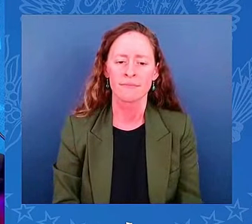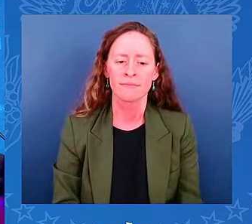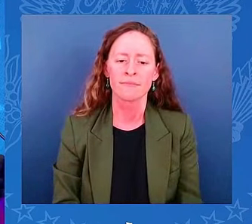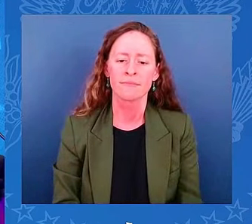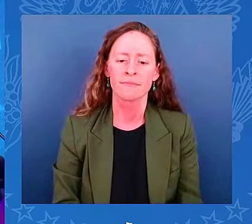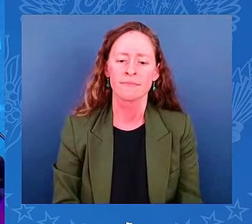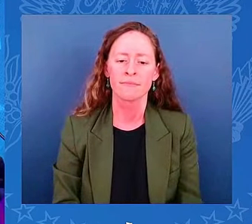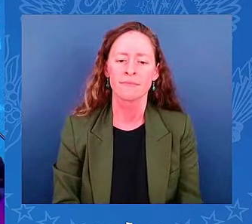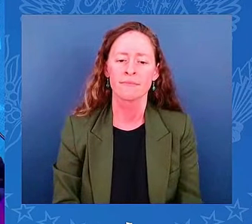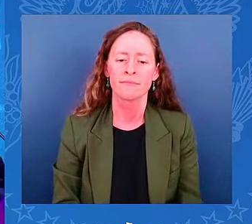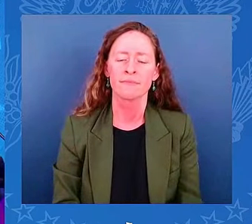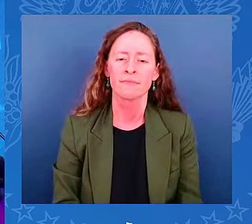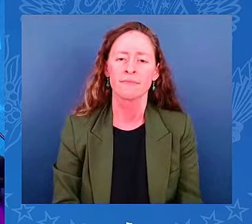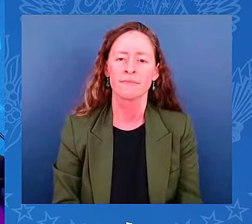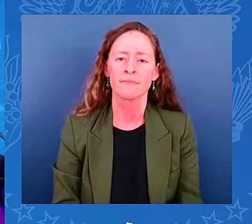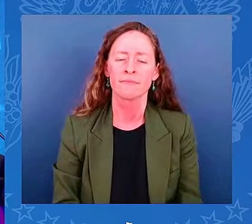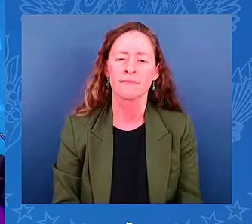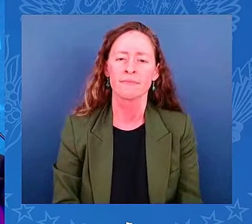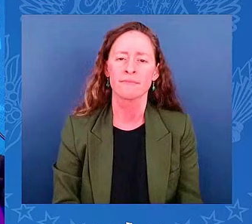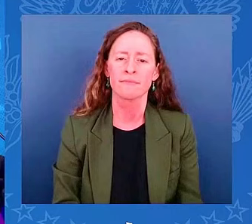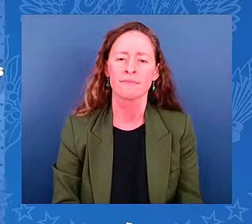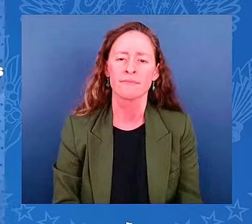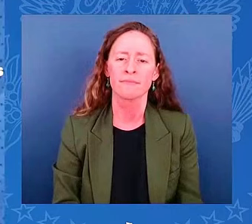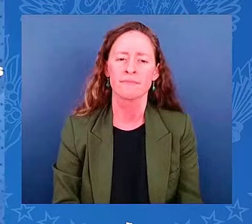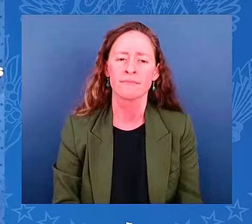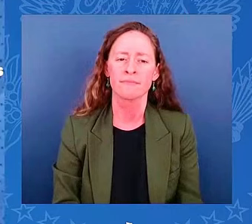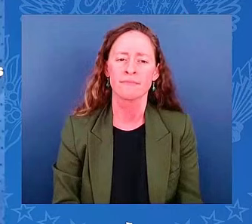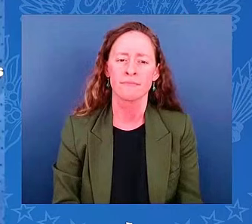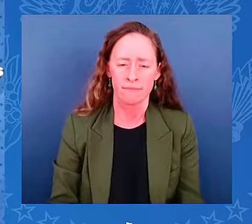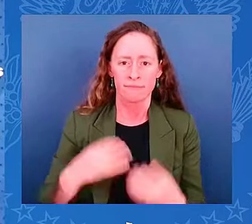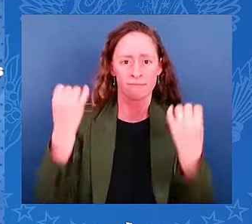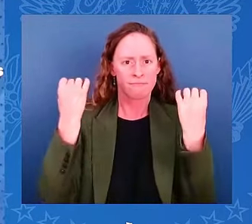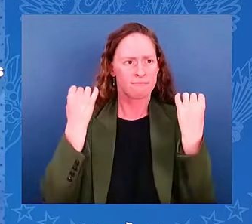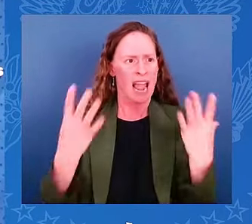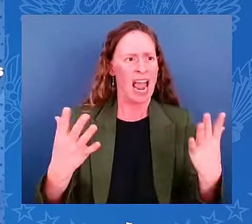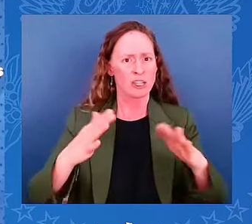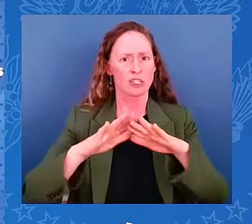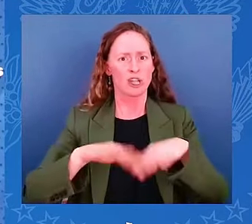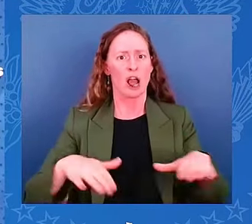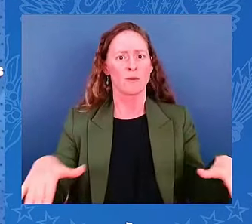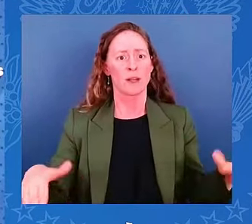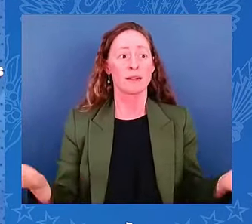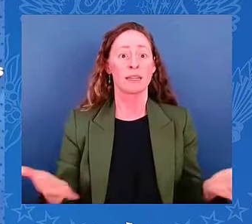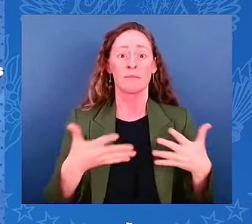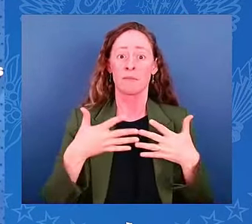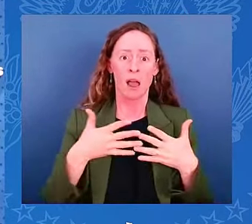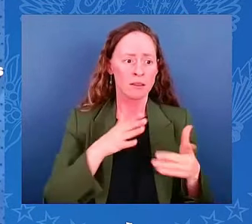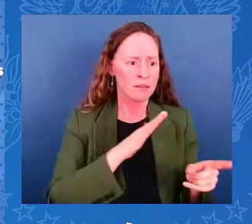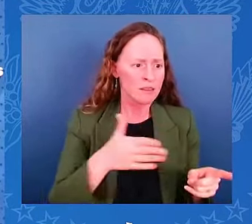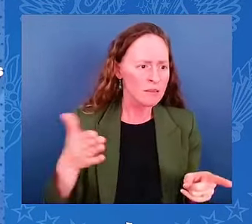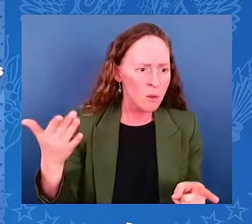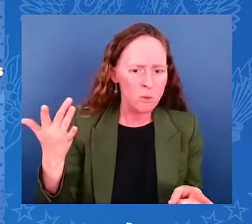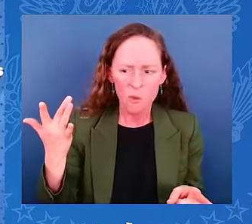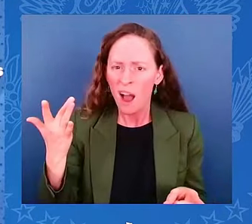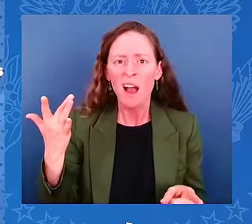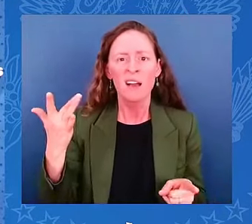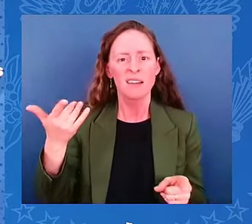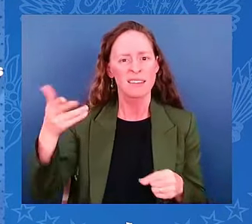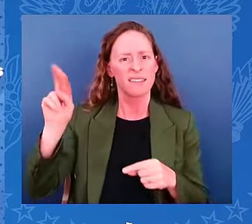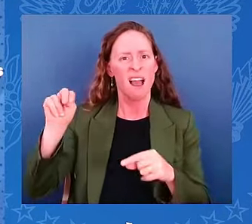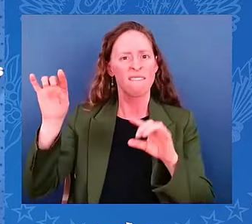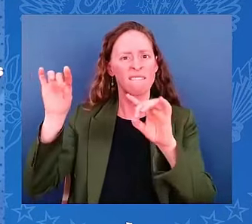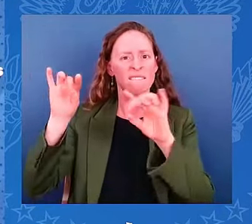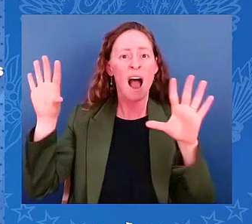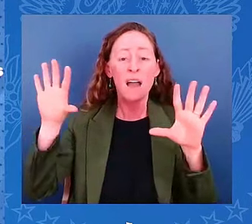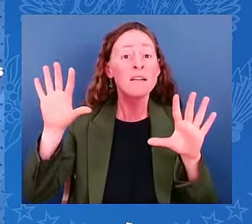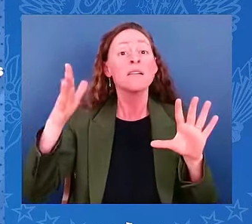More children are killed in America by guns than cancer and car accidents combined. My predecessor told the NRA